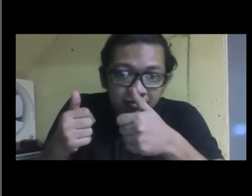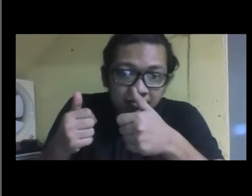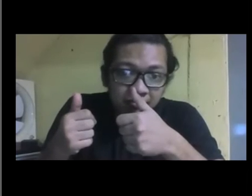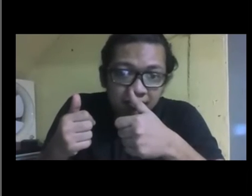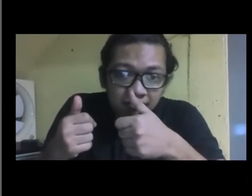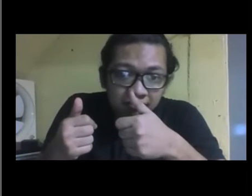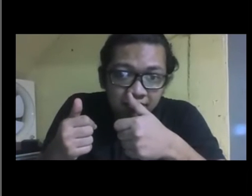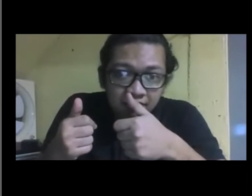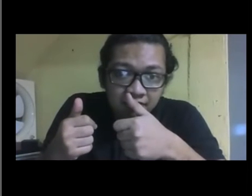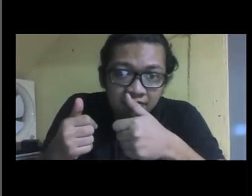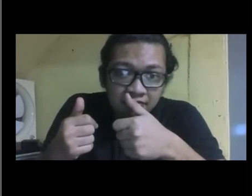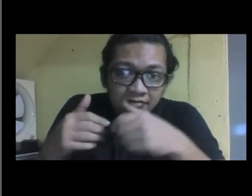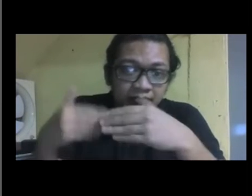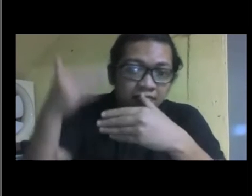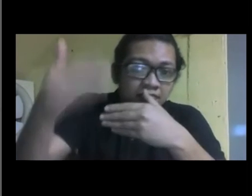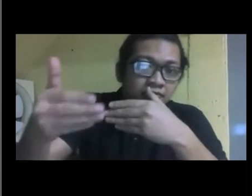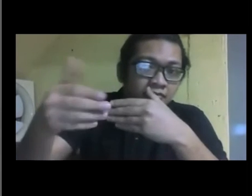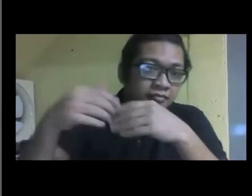Okay,